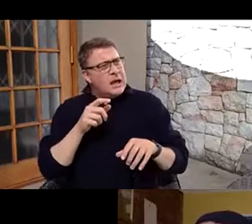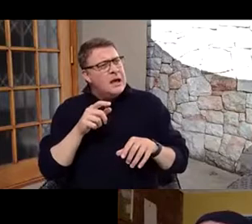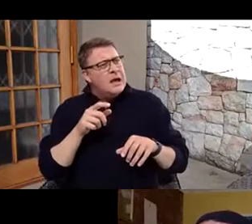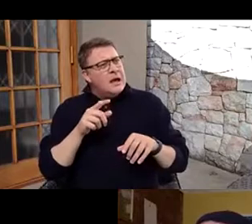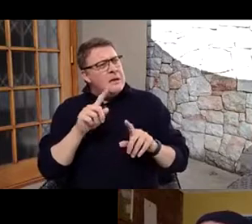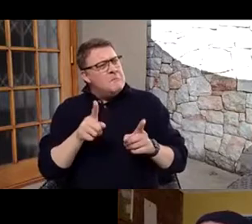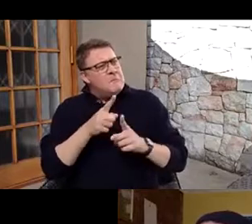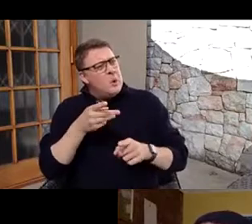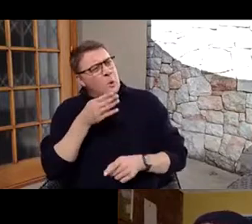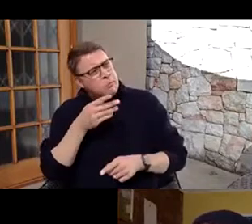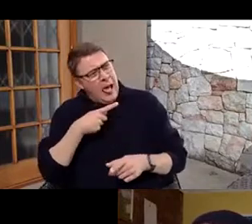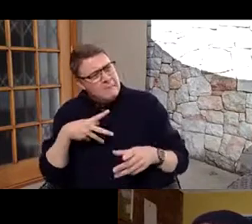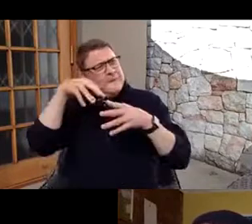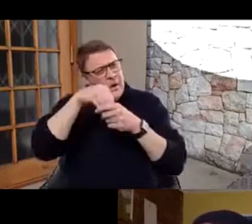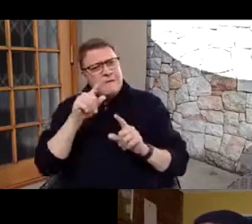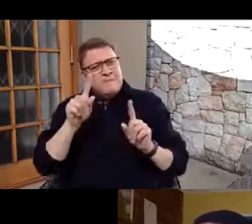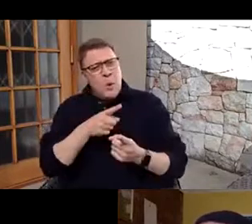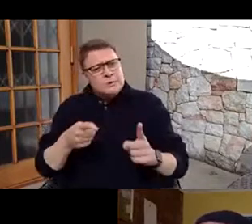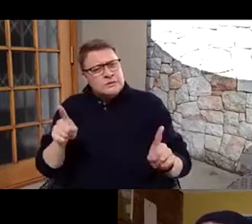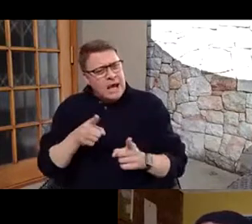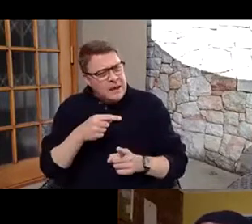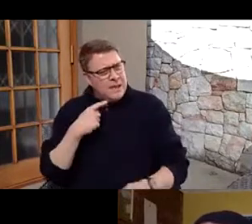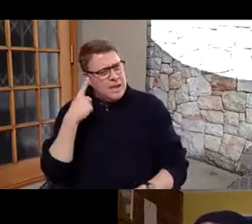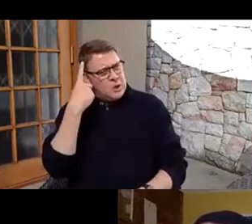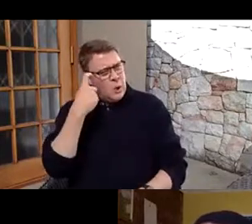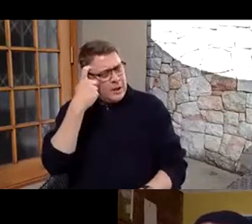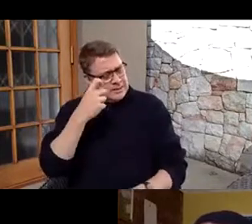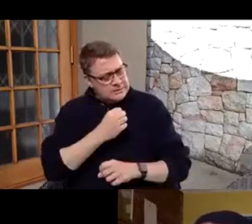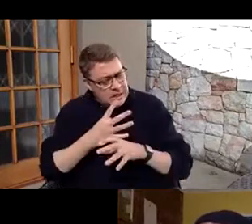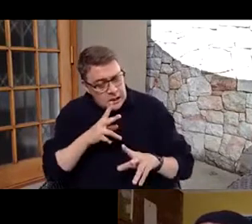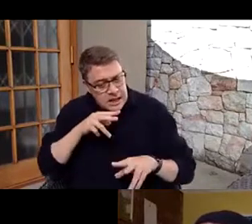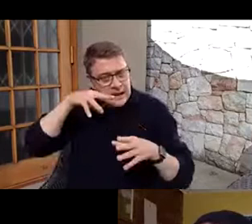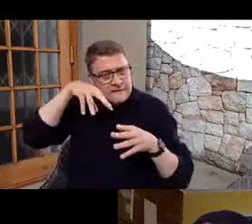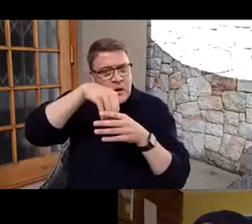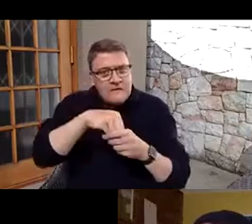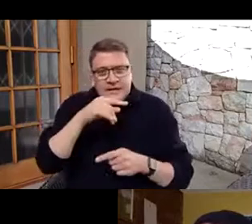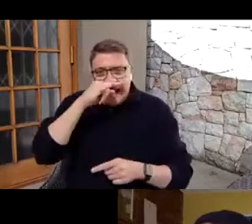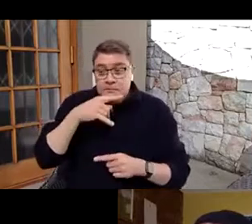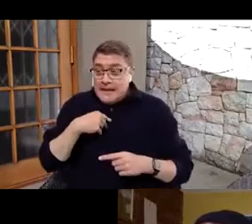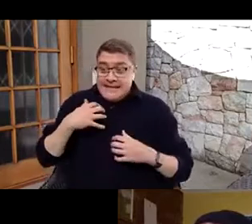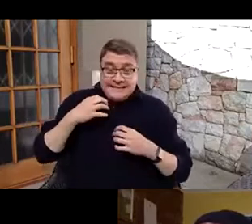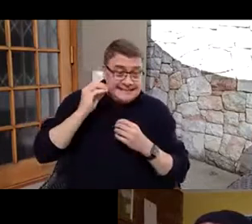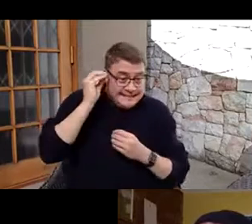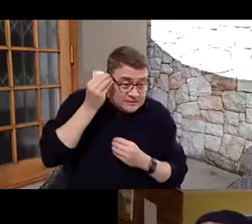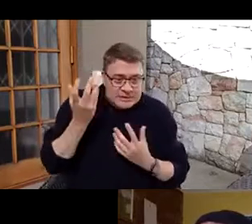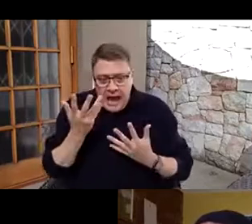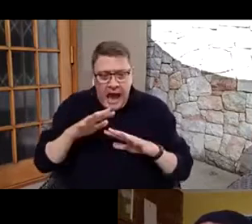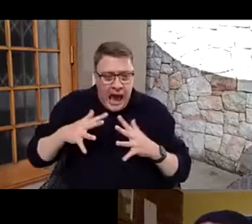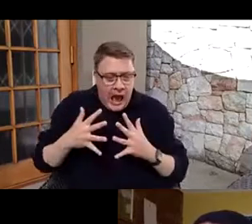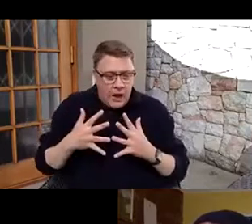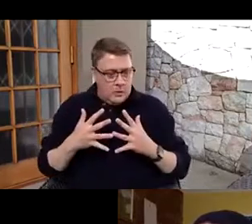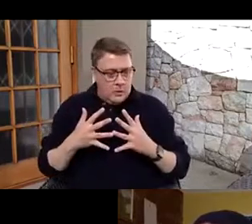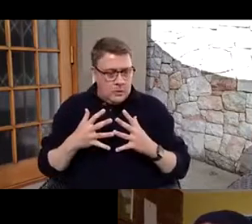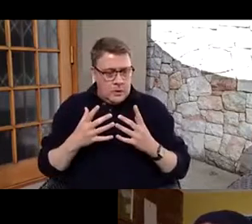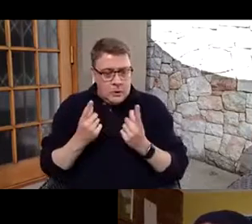of it, that's where the curiosity began. You know, as a kid, I was always interested in figuring out how to do the same